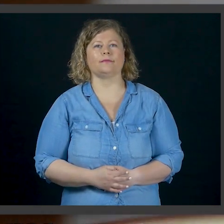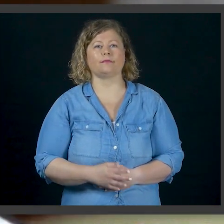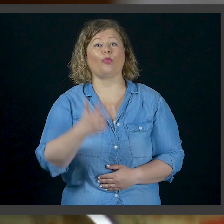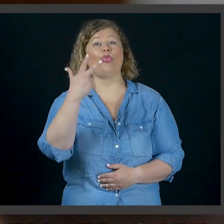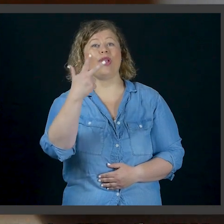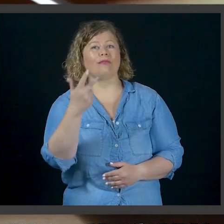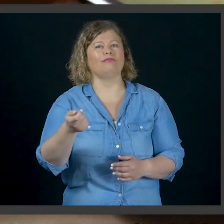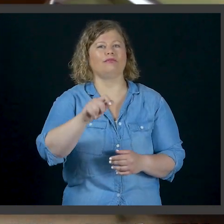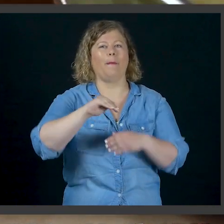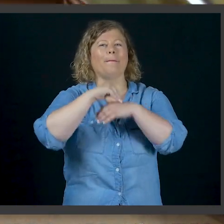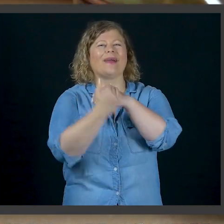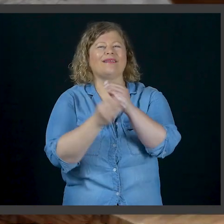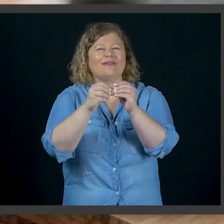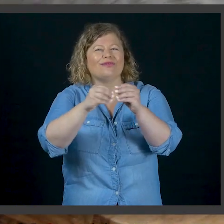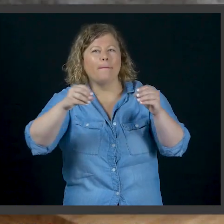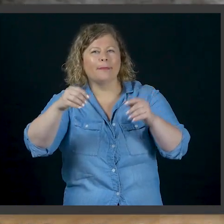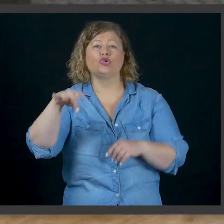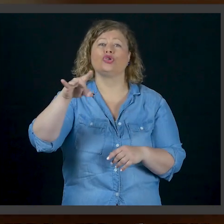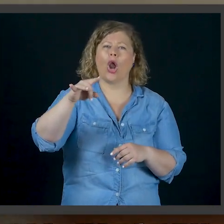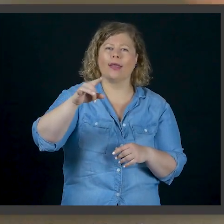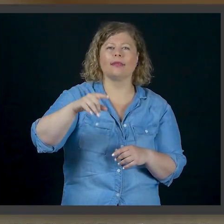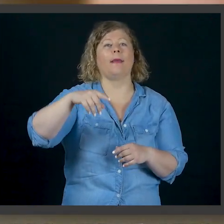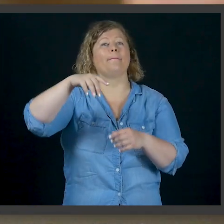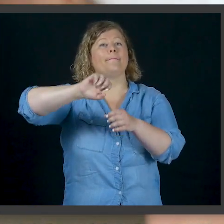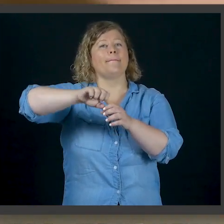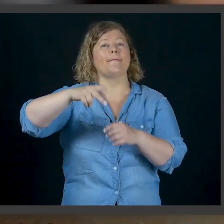Three tablespoons of breadcrumbs. Salt.